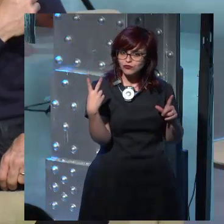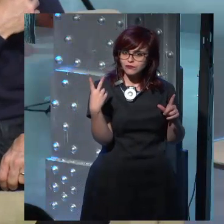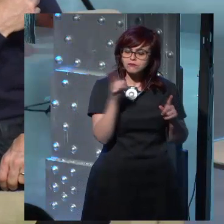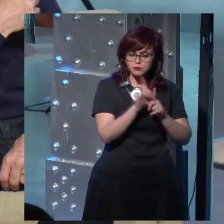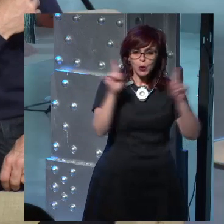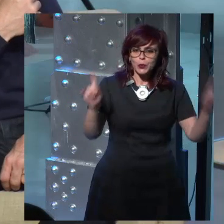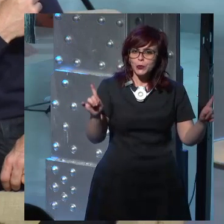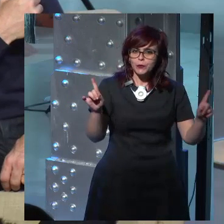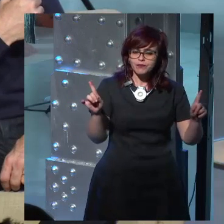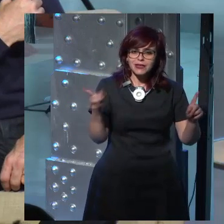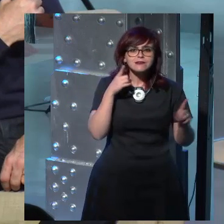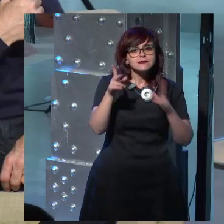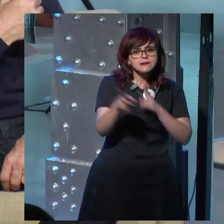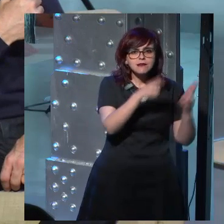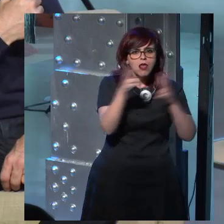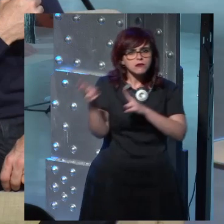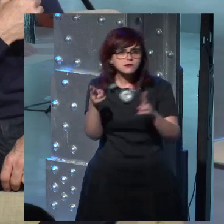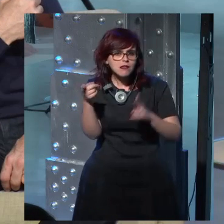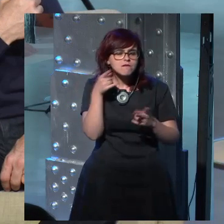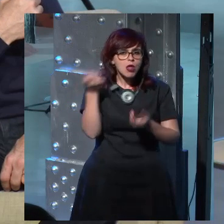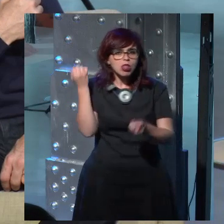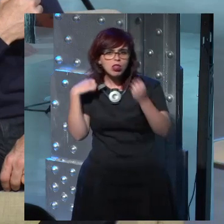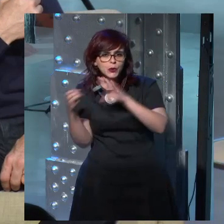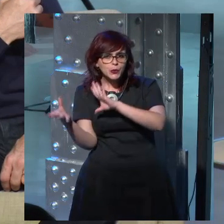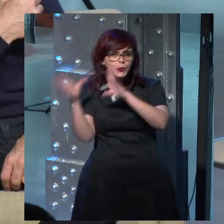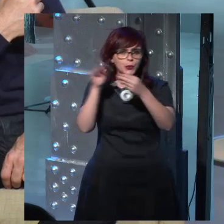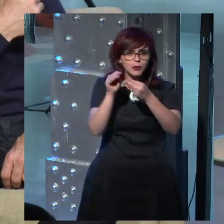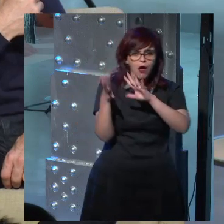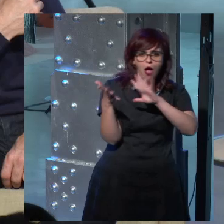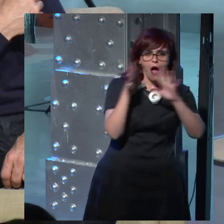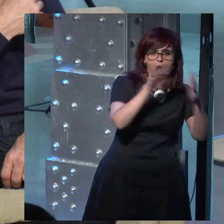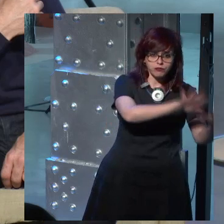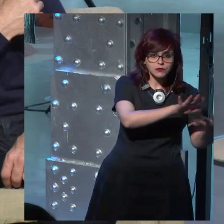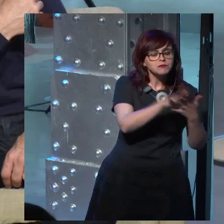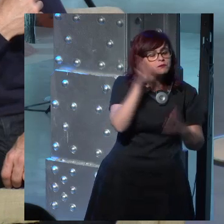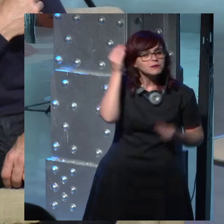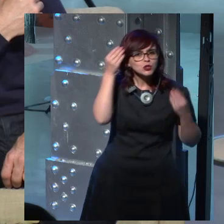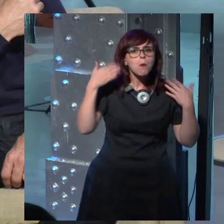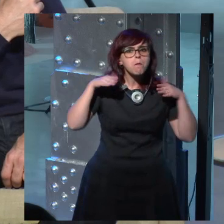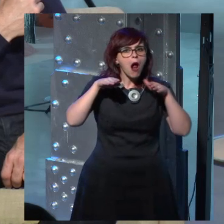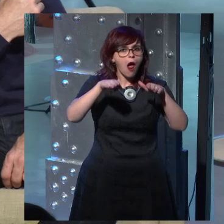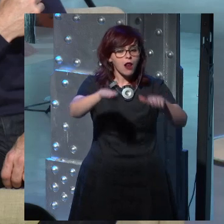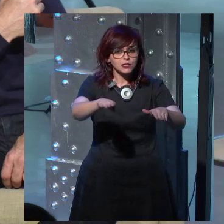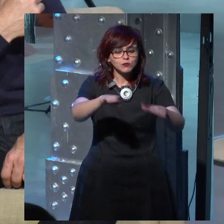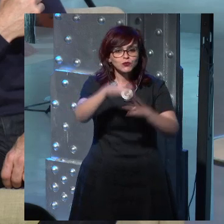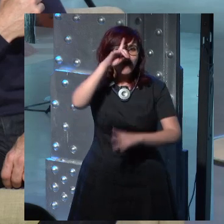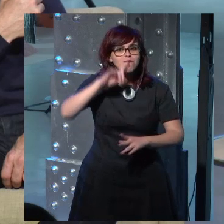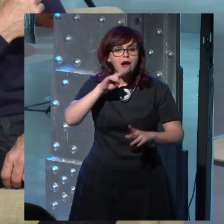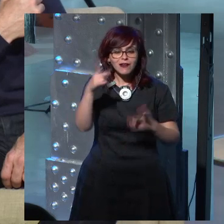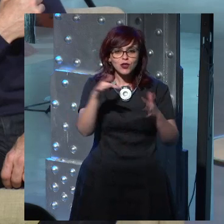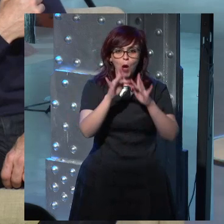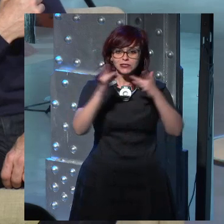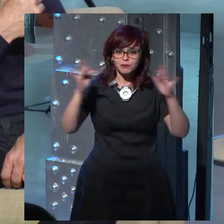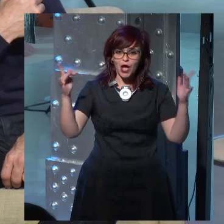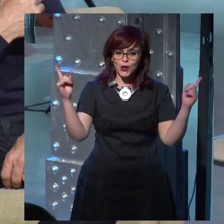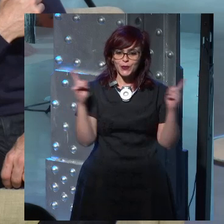a parallel in there. I think it might be kind of a mirror image, though, in that Saul started as